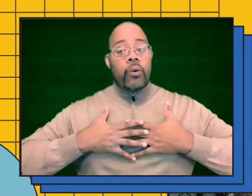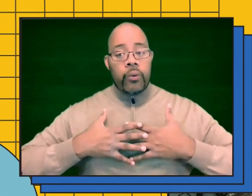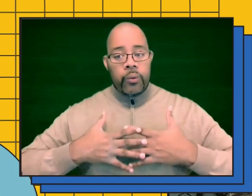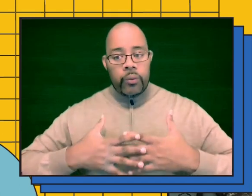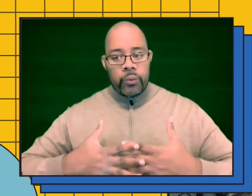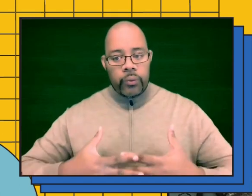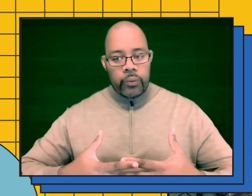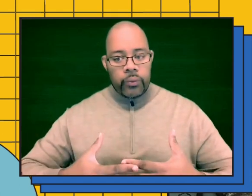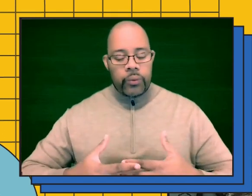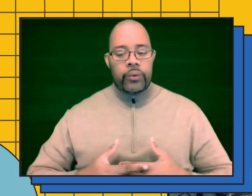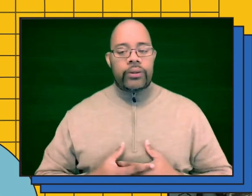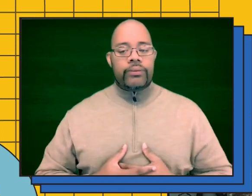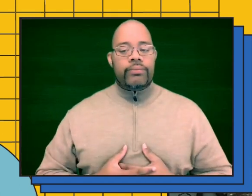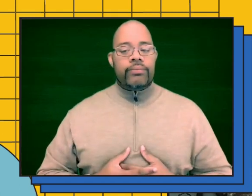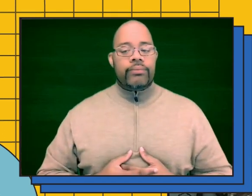and exhaling.